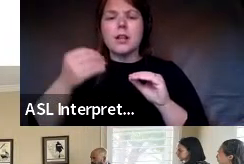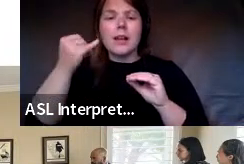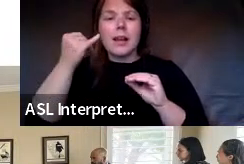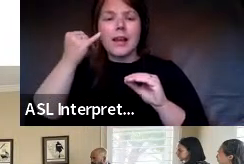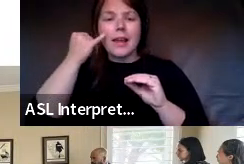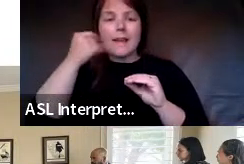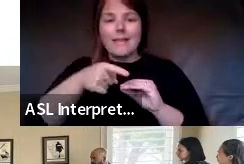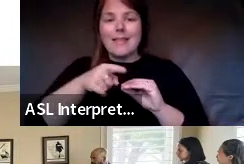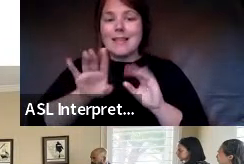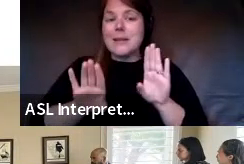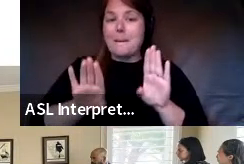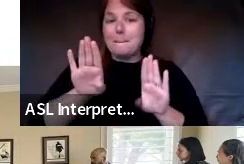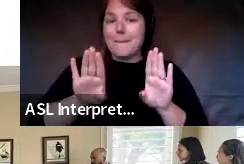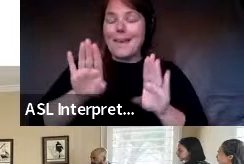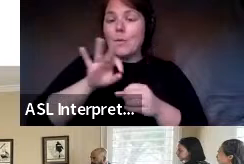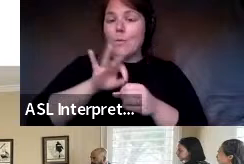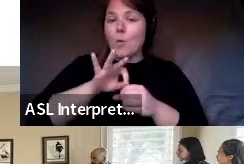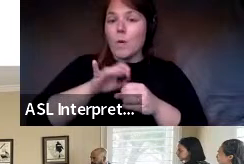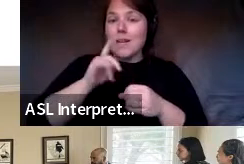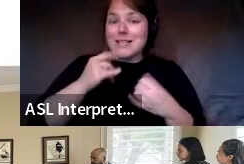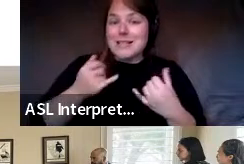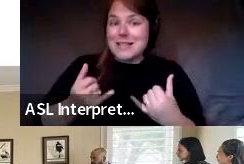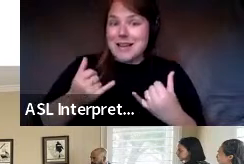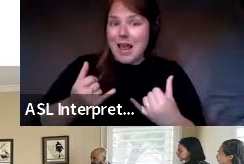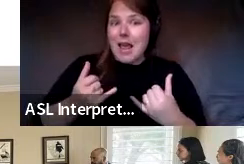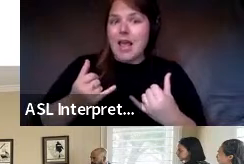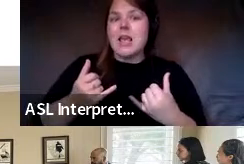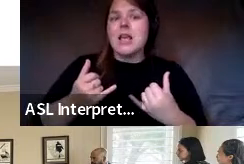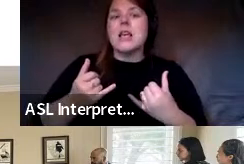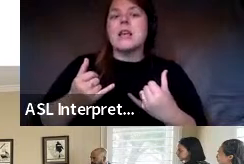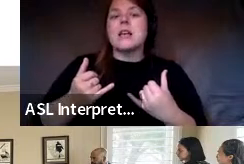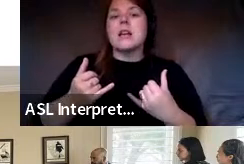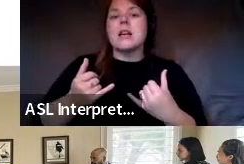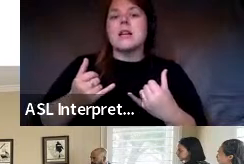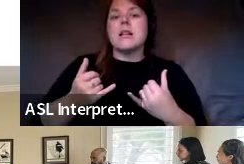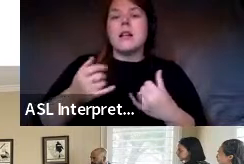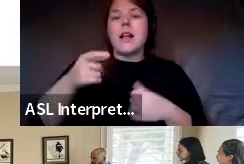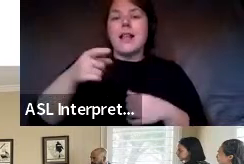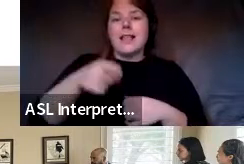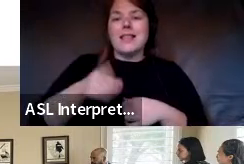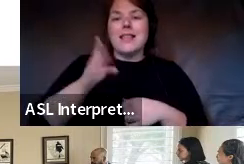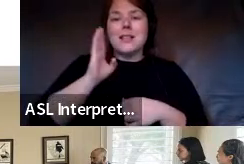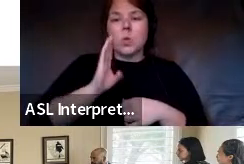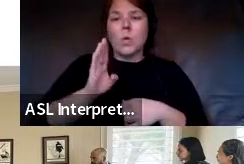was voted today, if this program will be